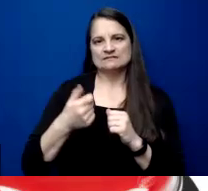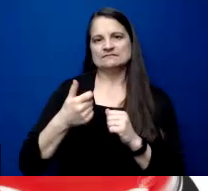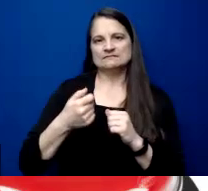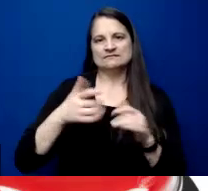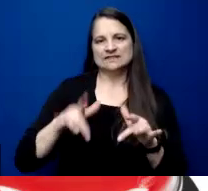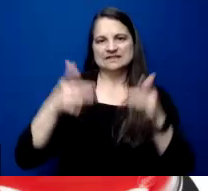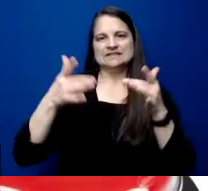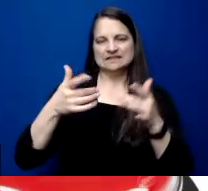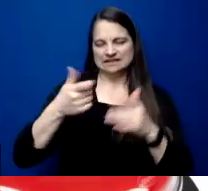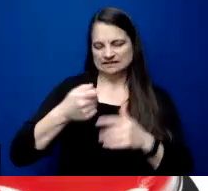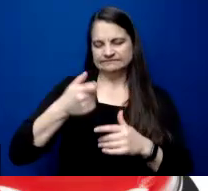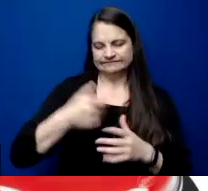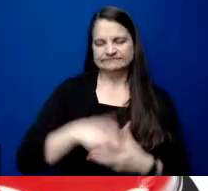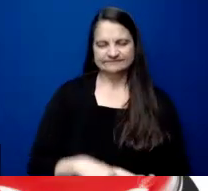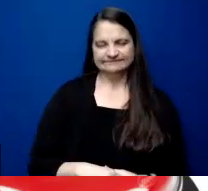movement.